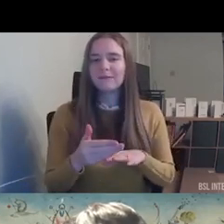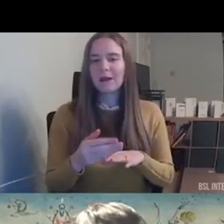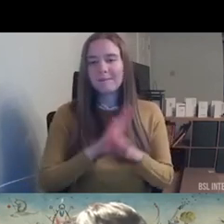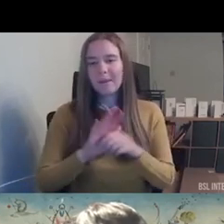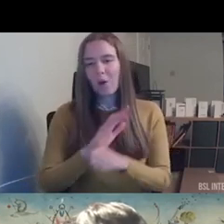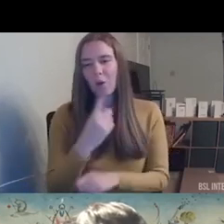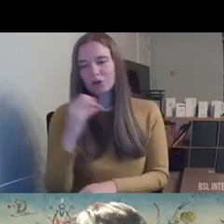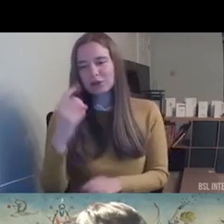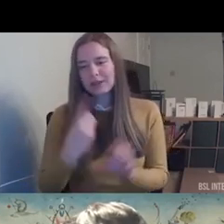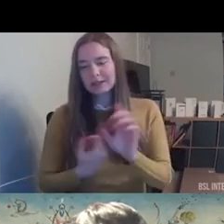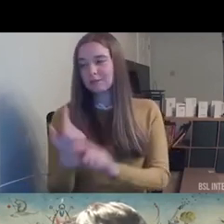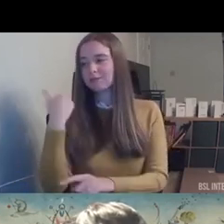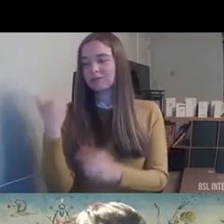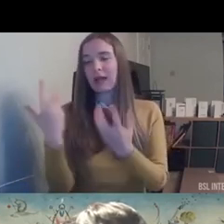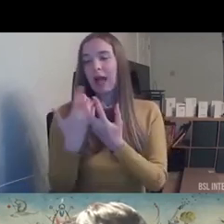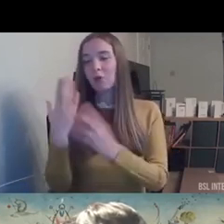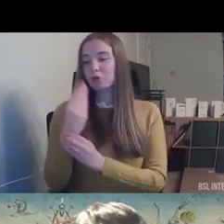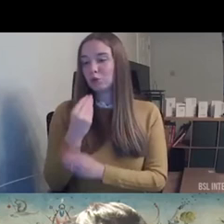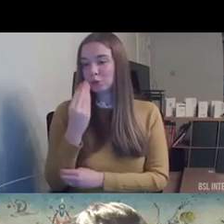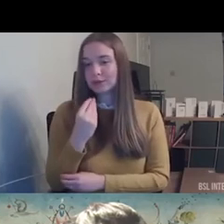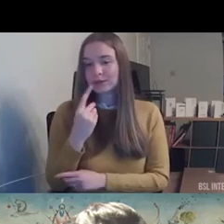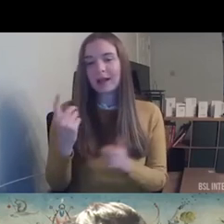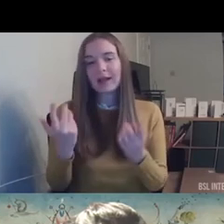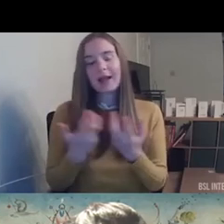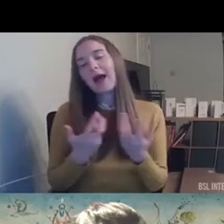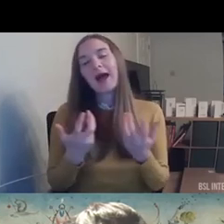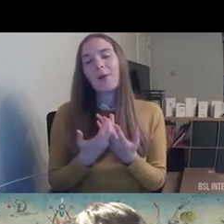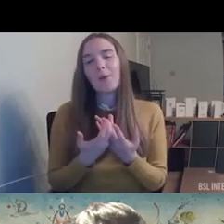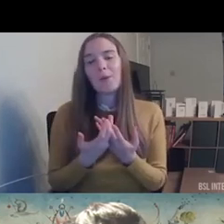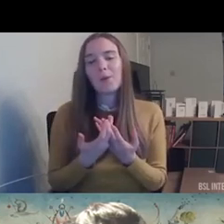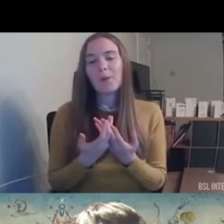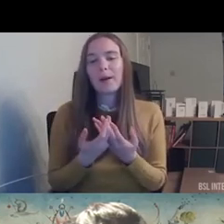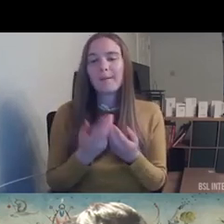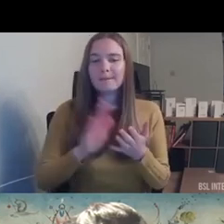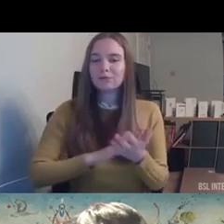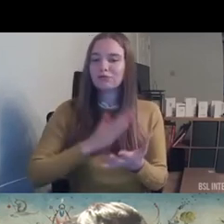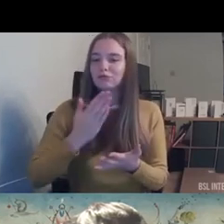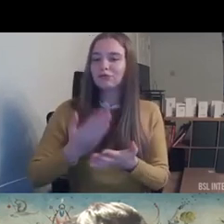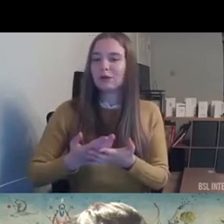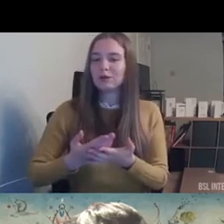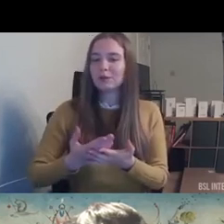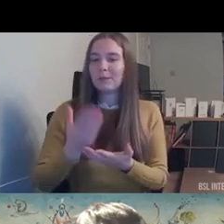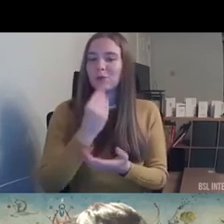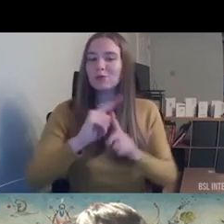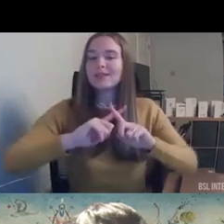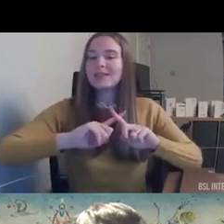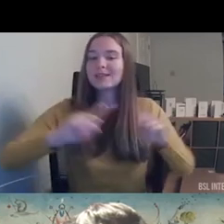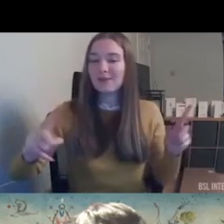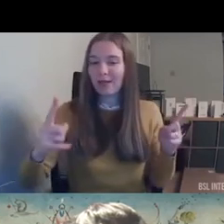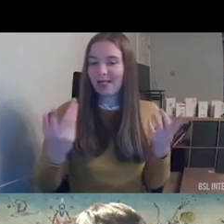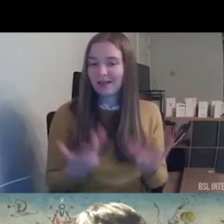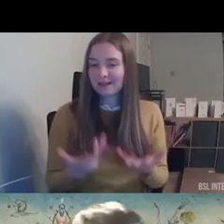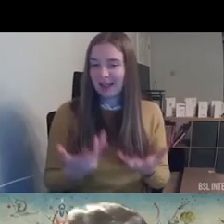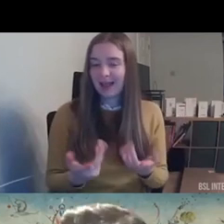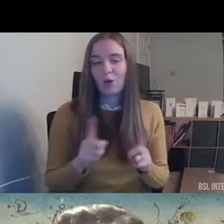how it was used and how it's been transported to be used differently to possibly discuss